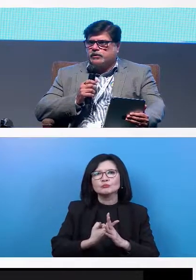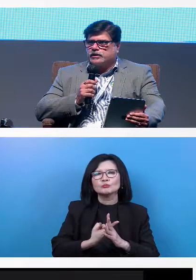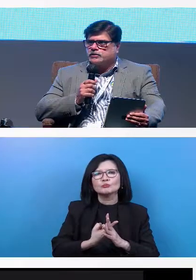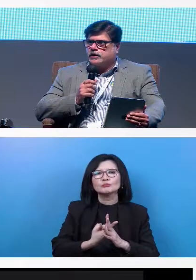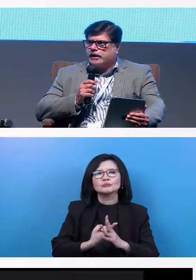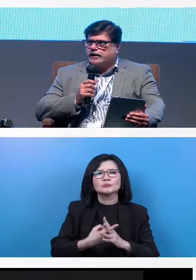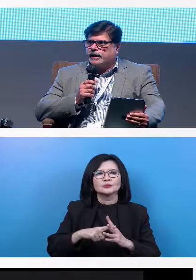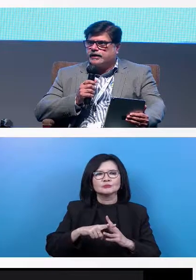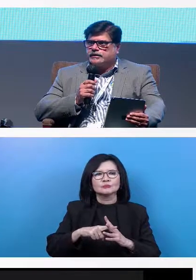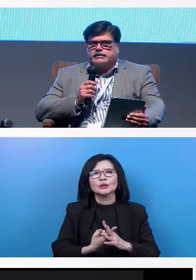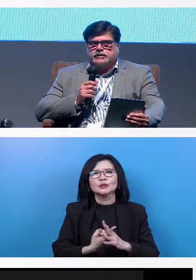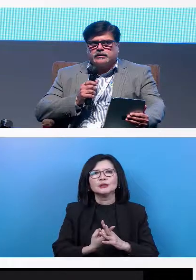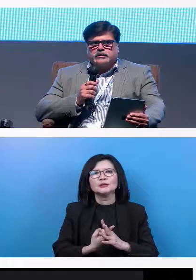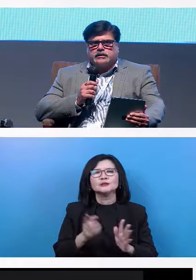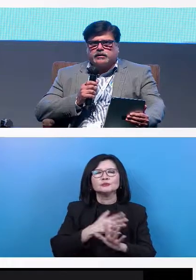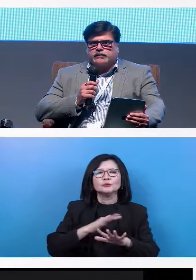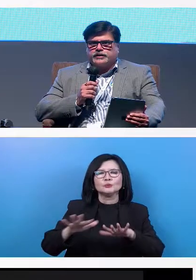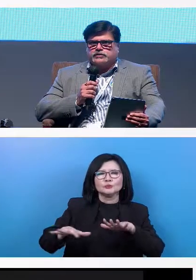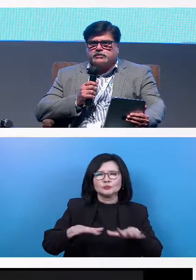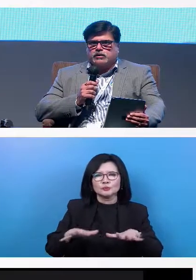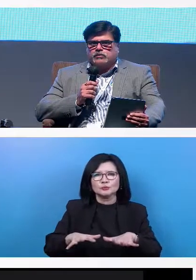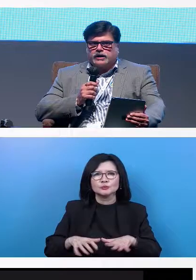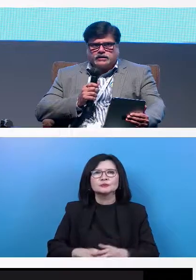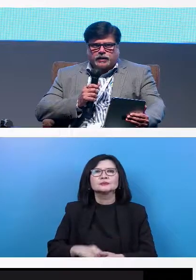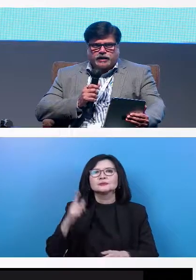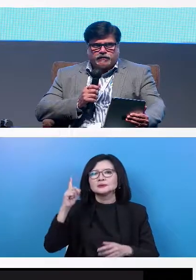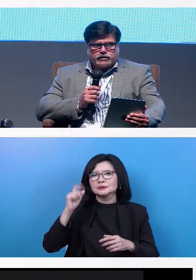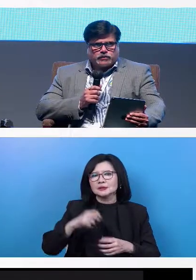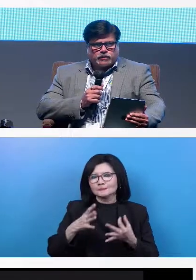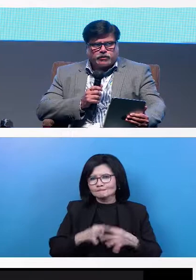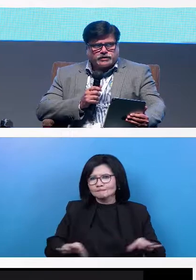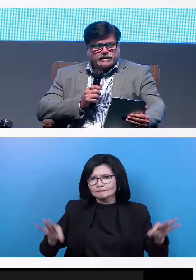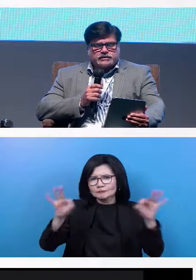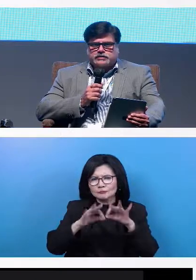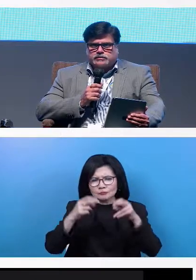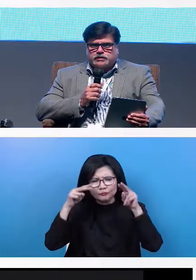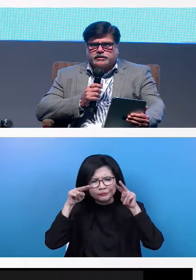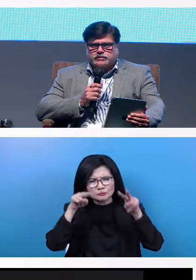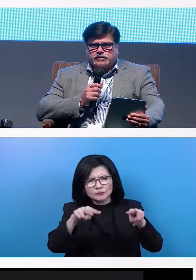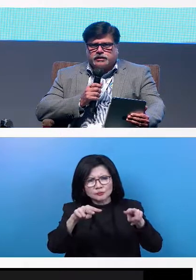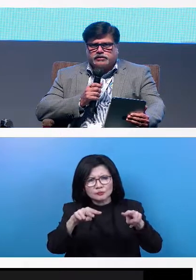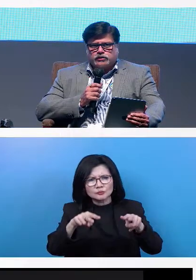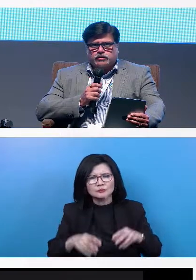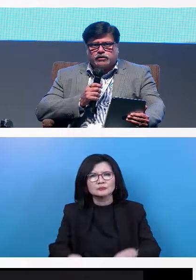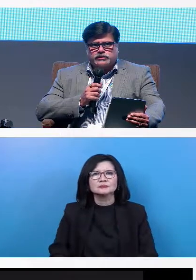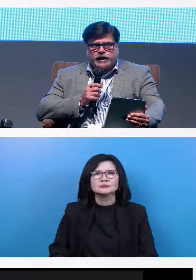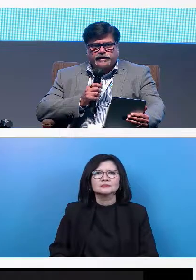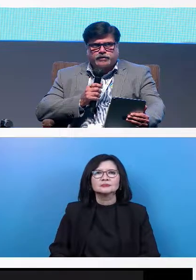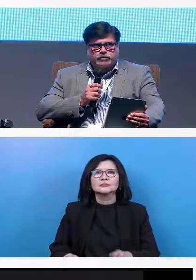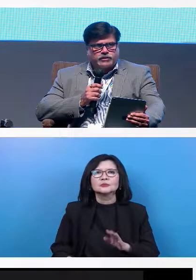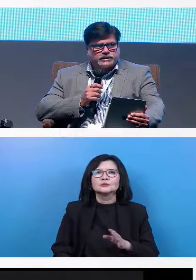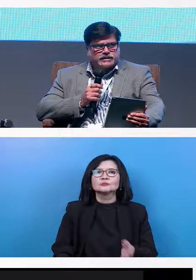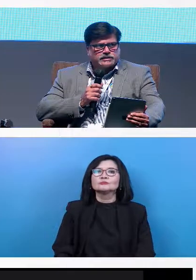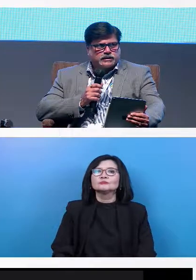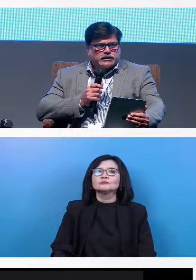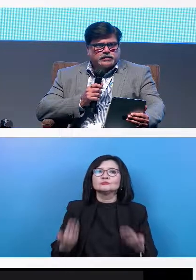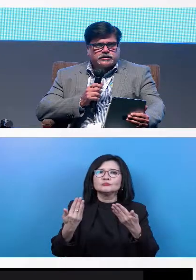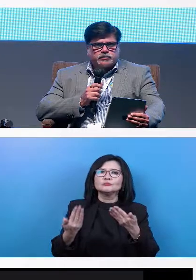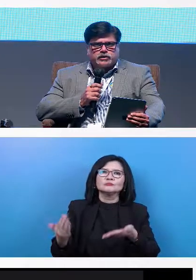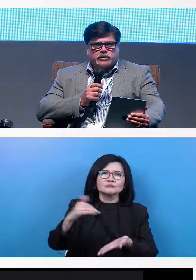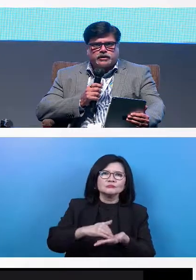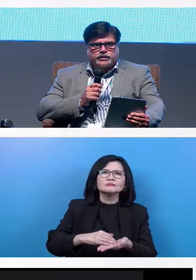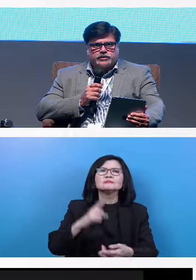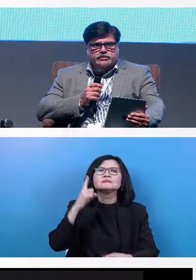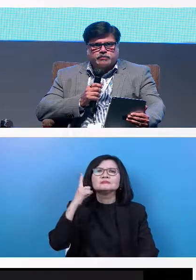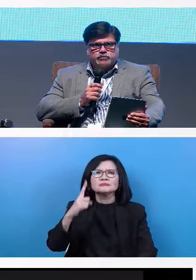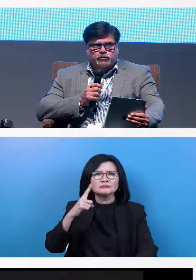also important to highlight that recovery is not a one-time event or a process. It's a sort of a cyclic process,